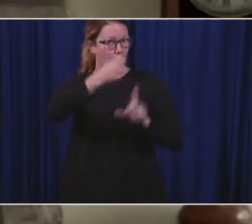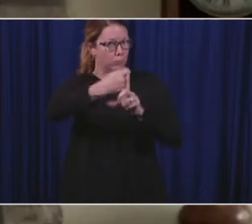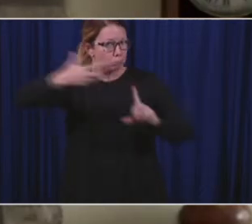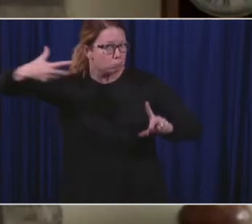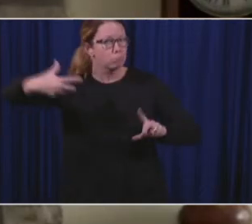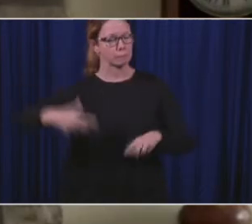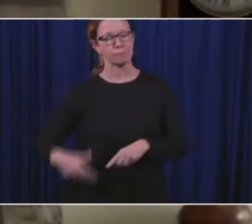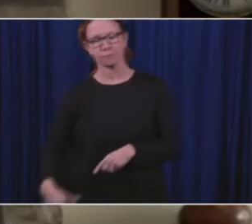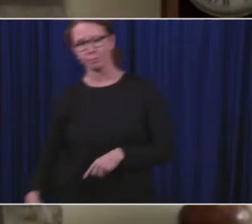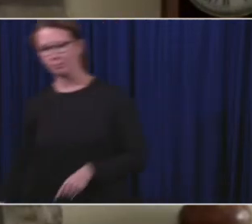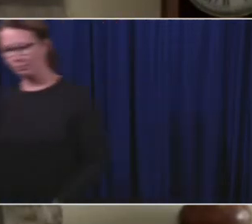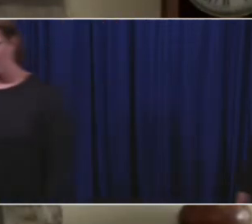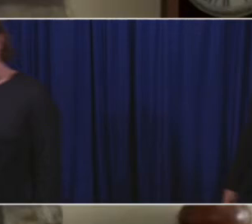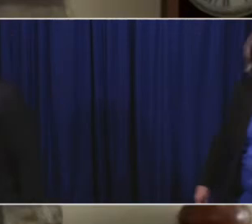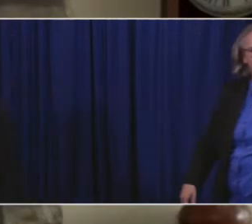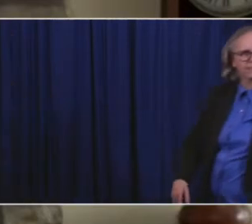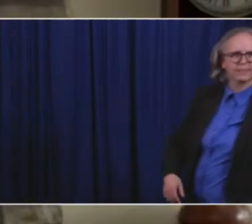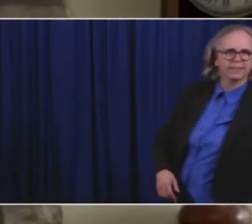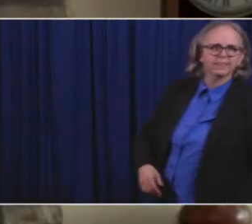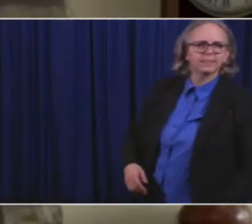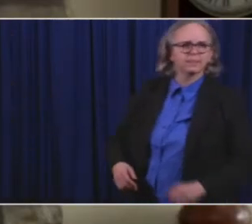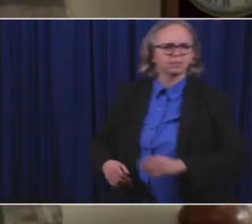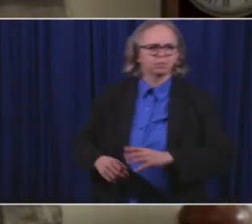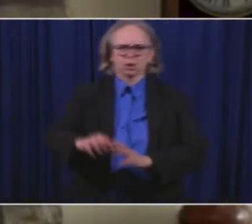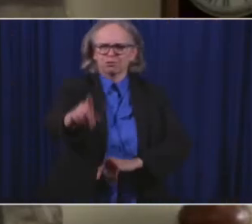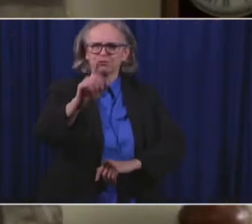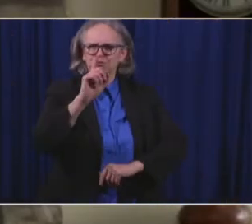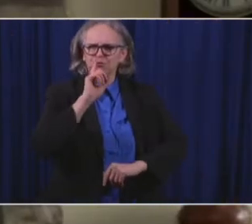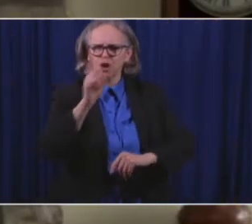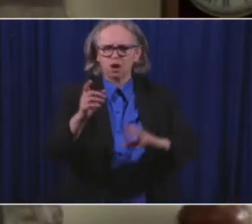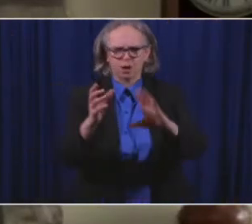Sure. It's our intent to have it displayed.